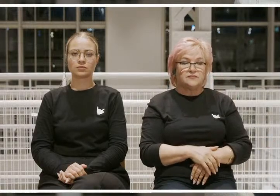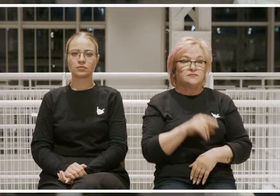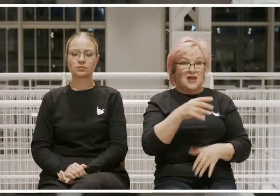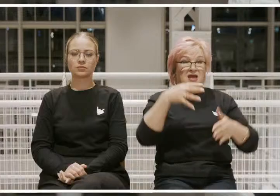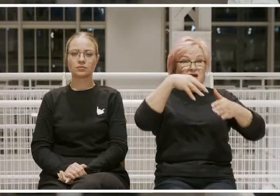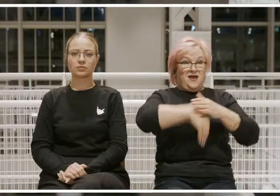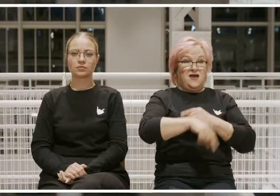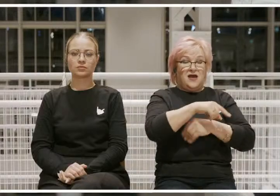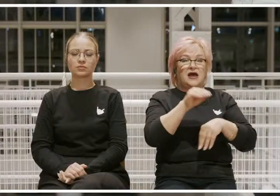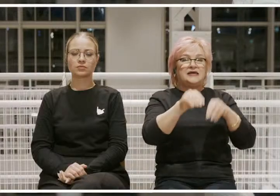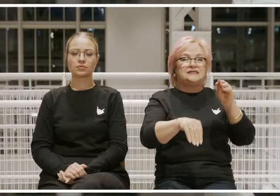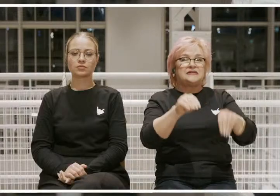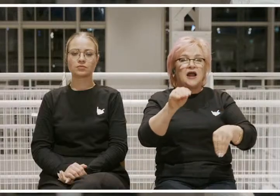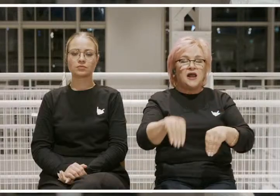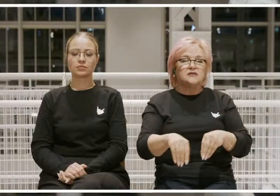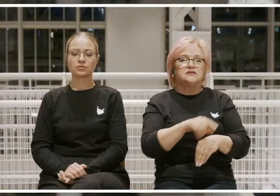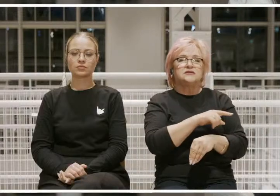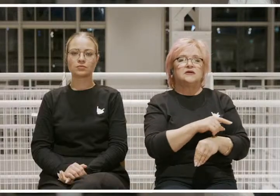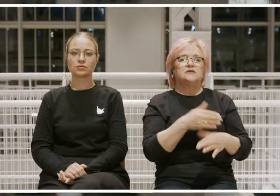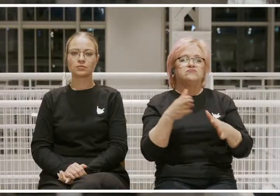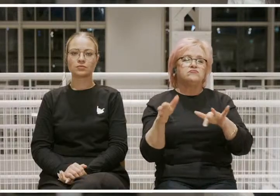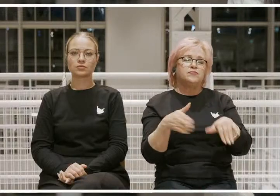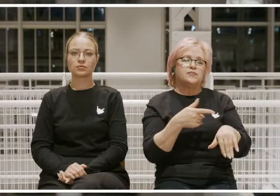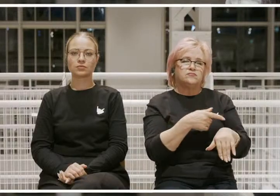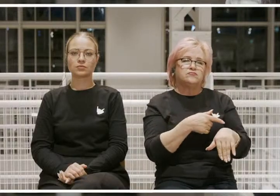and binding workshops.